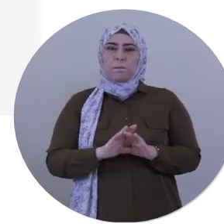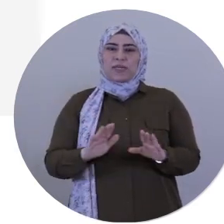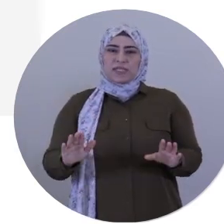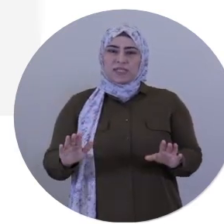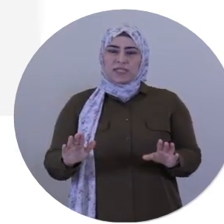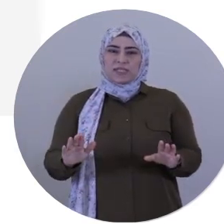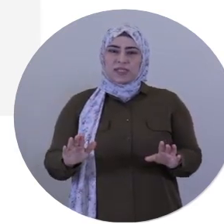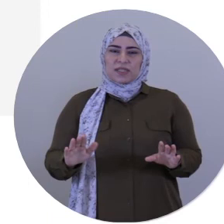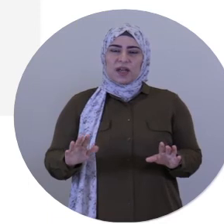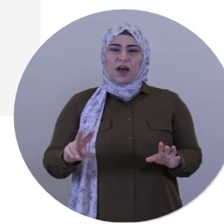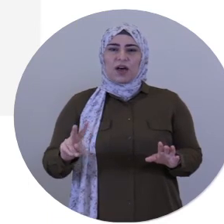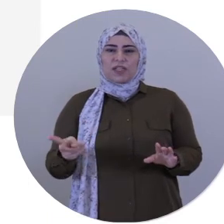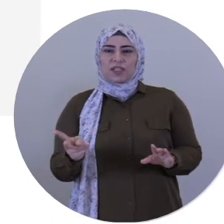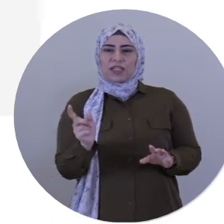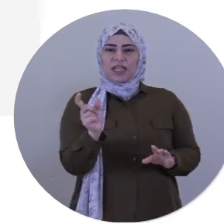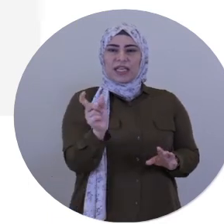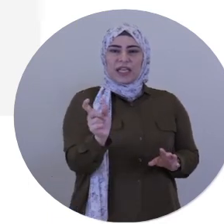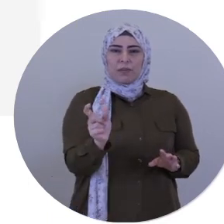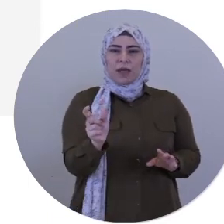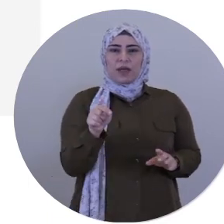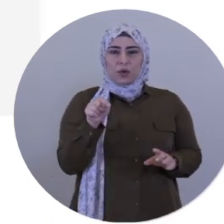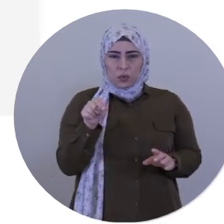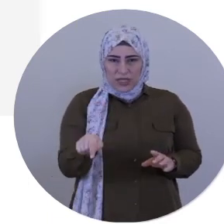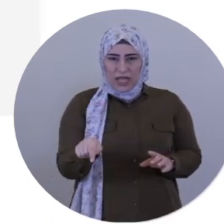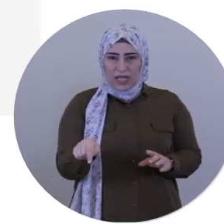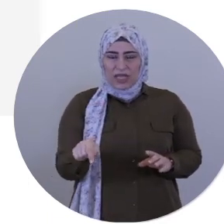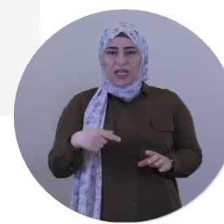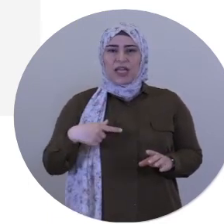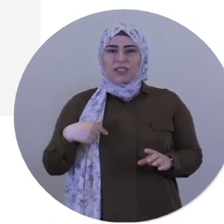animals adapt themselves to the weather for survival.